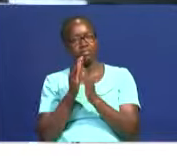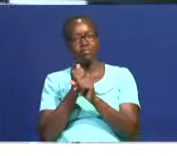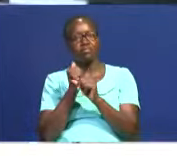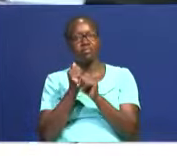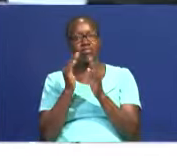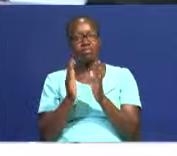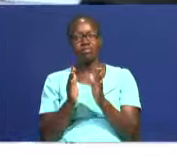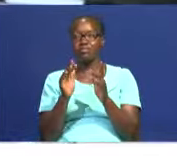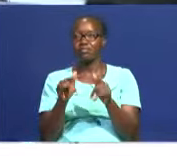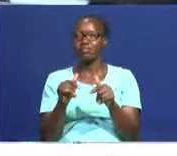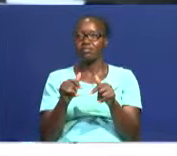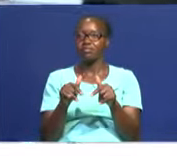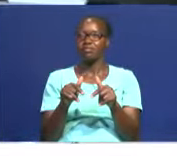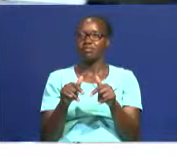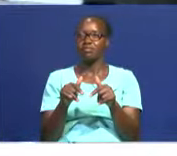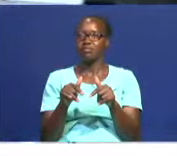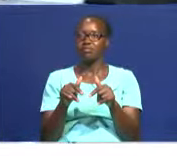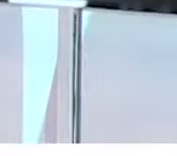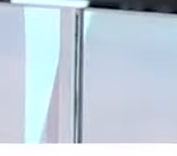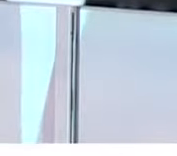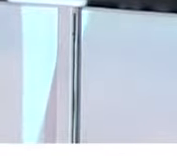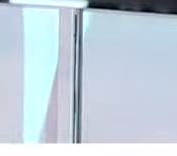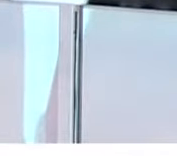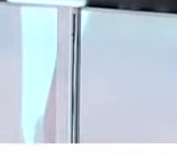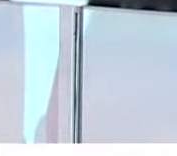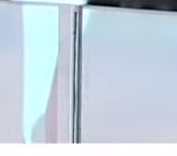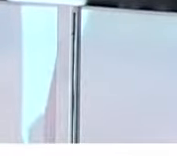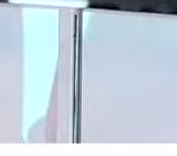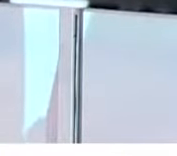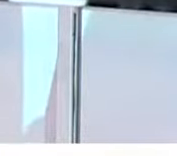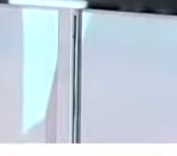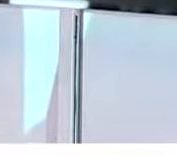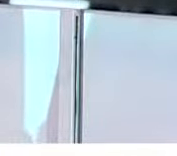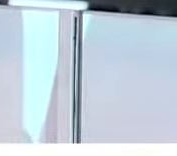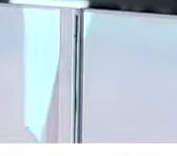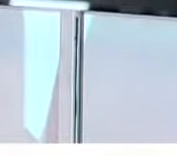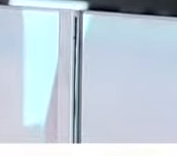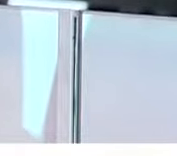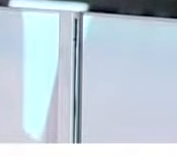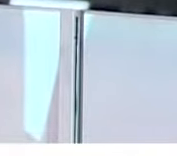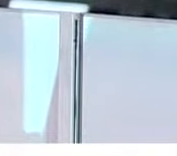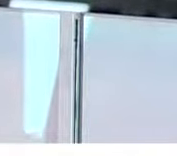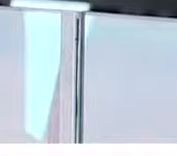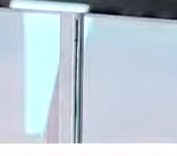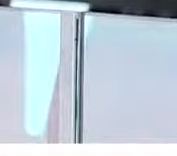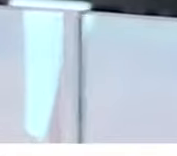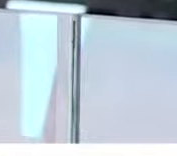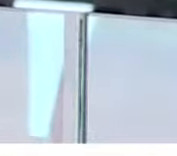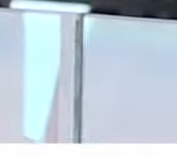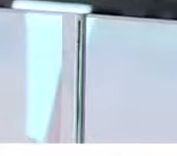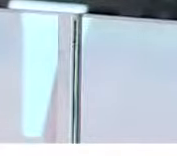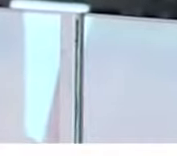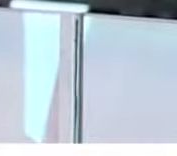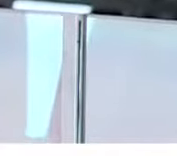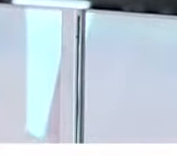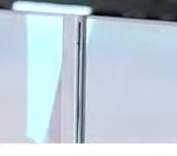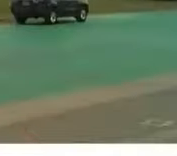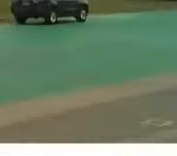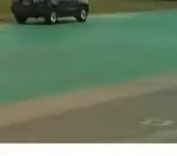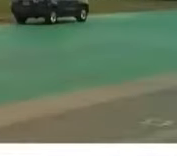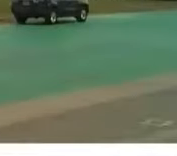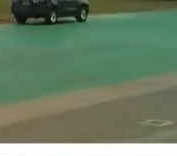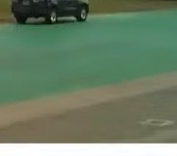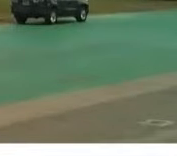workers on this special day. This is a testament of Your Excellency's commitment to the welfare